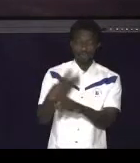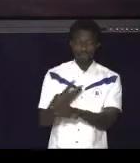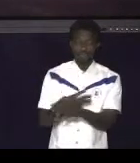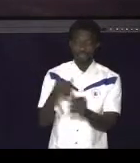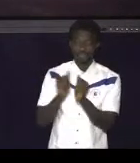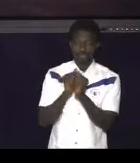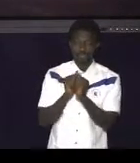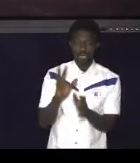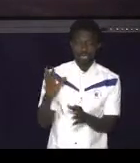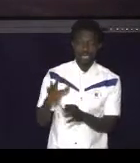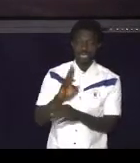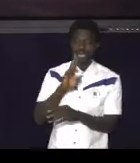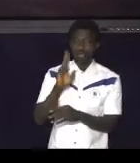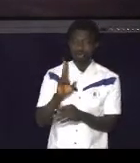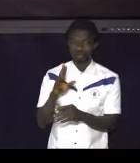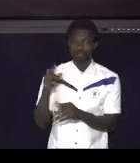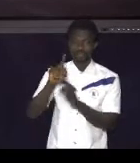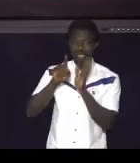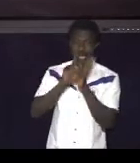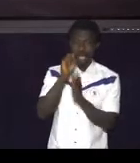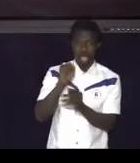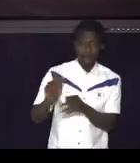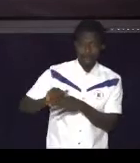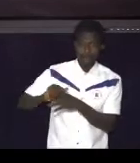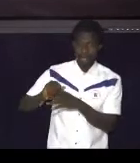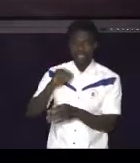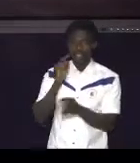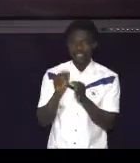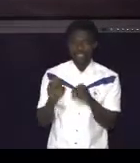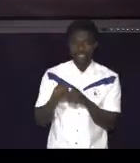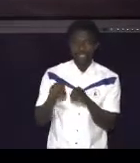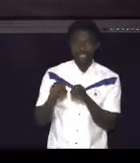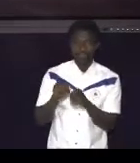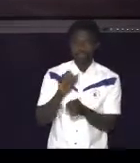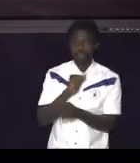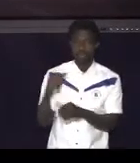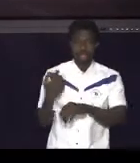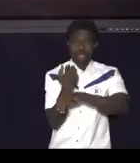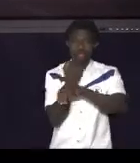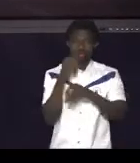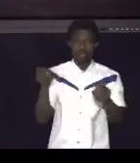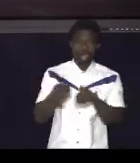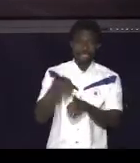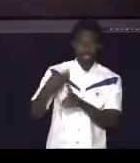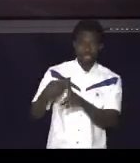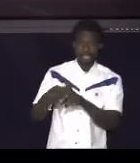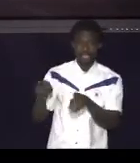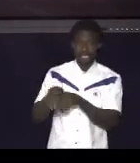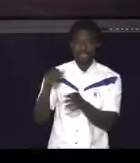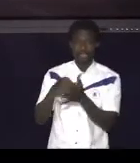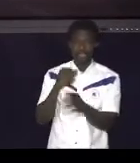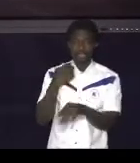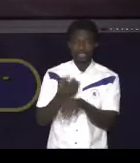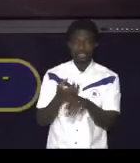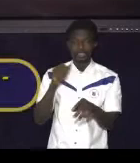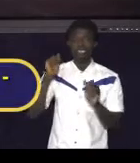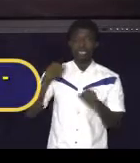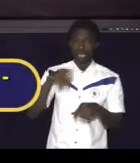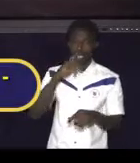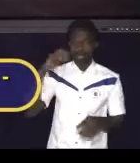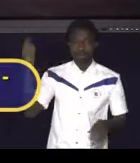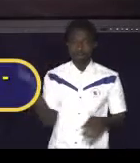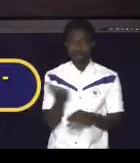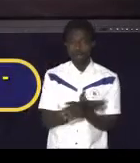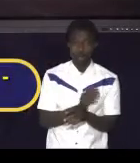mathematics, without spending hours practicing. Now, even a rock, as hard as it is, can be cut down